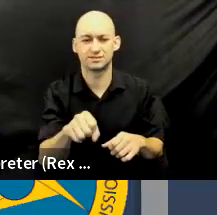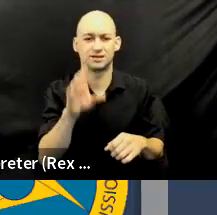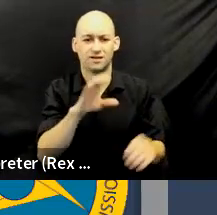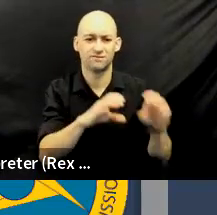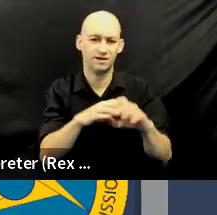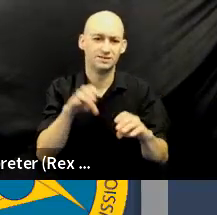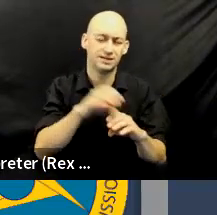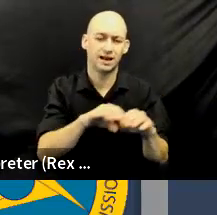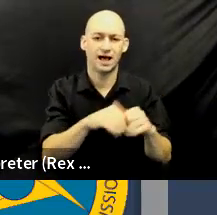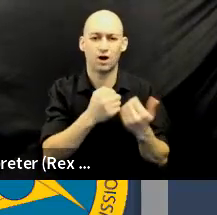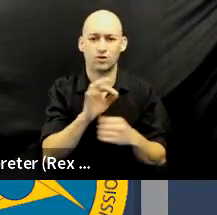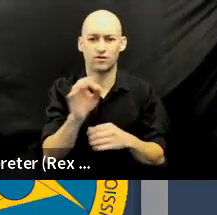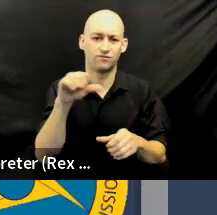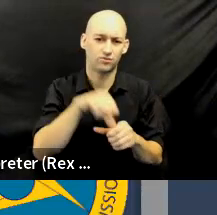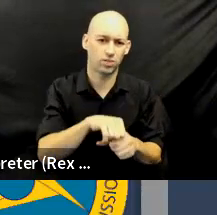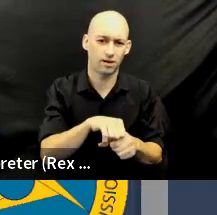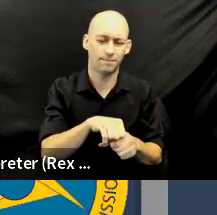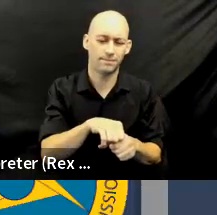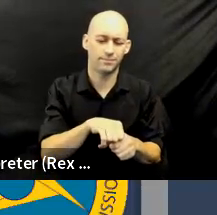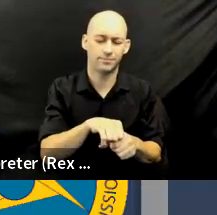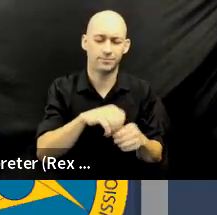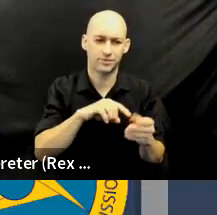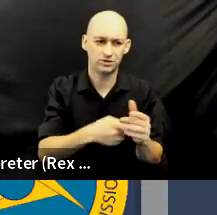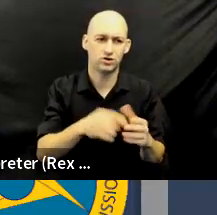how to fuel up, and starting to look at